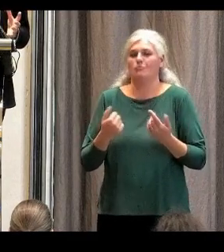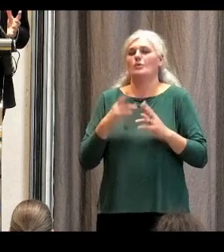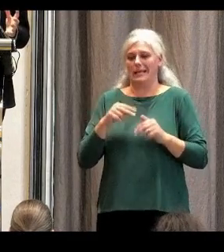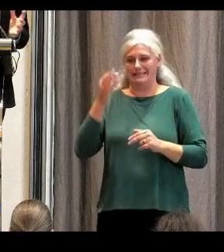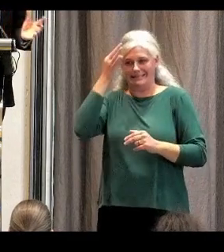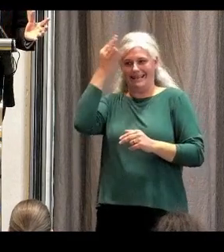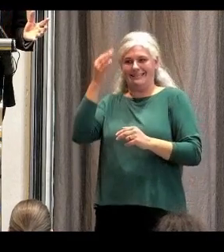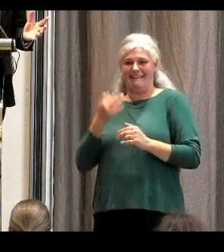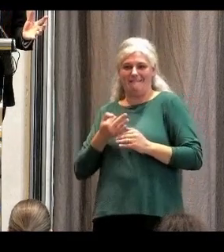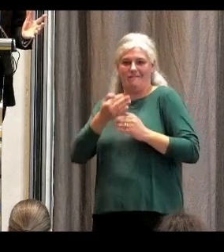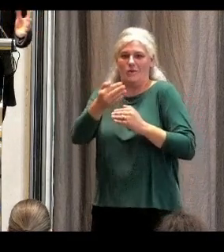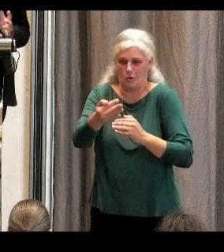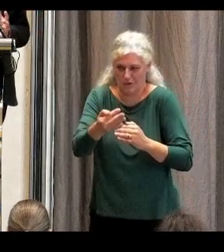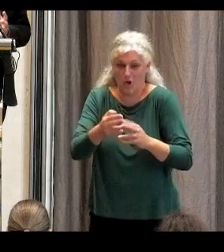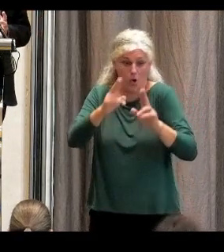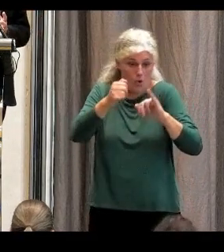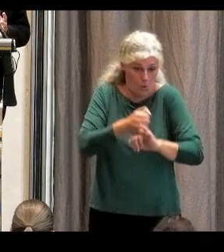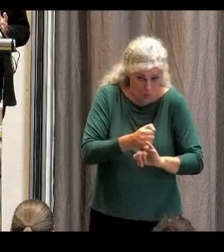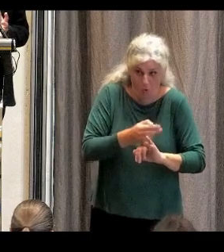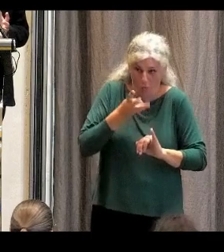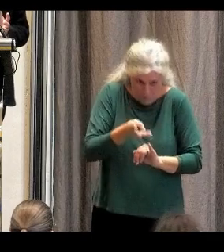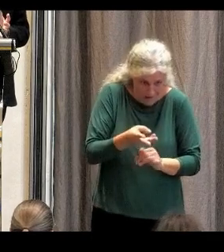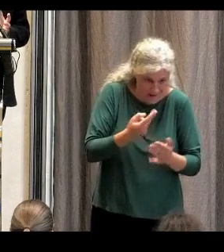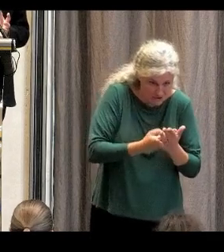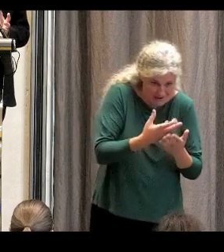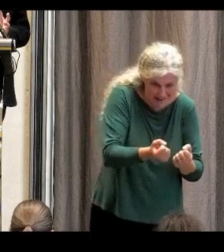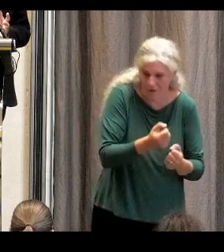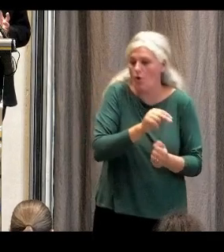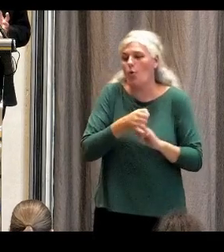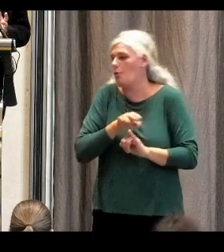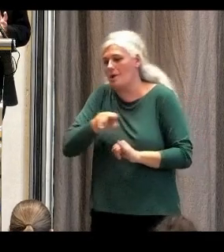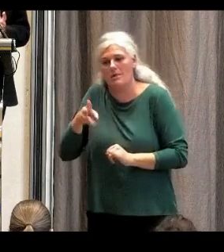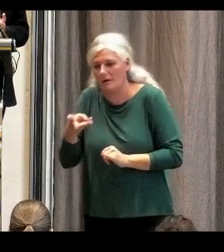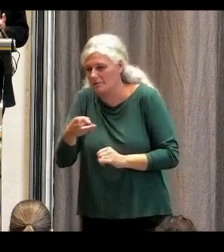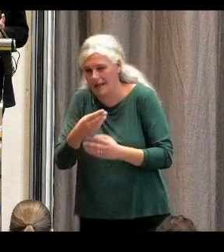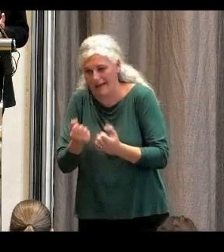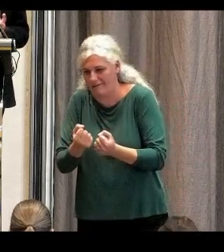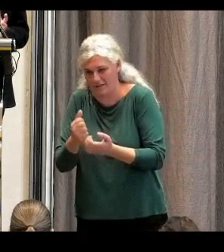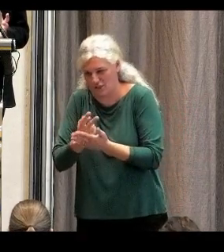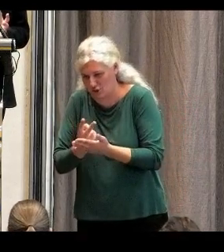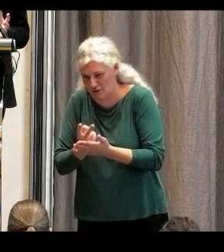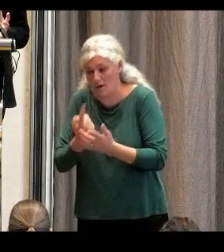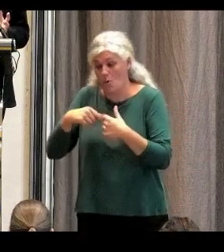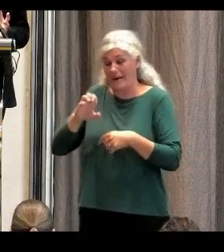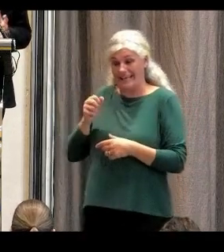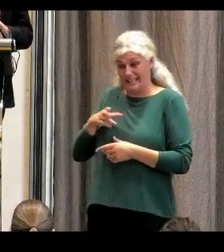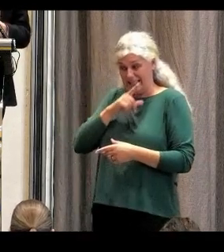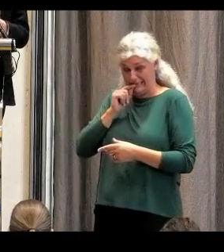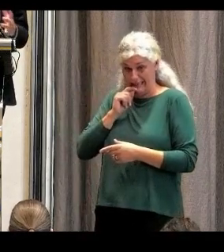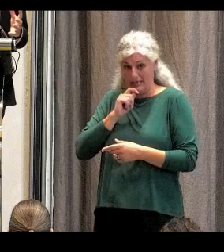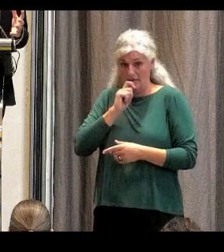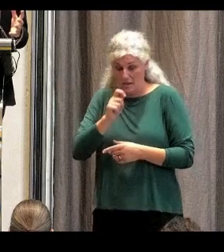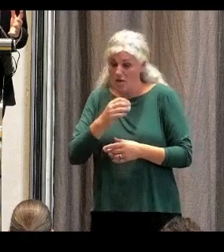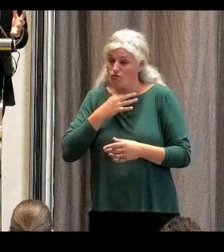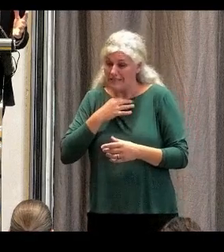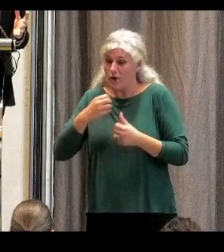predict reliably who is and who isn't going to have another seizure. So often in the clinic, we're able to say to people, your risk